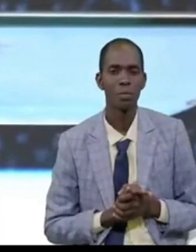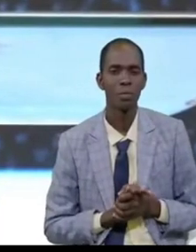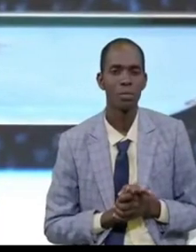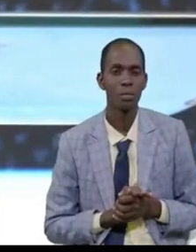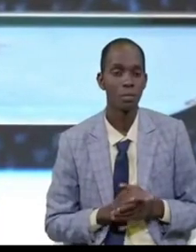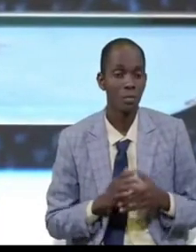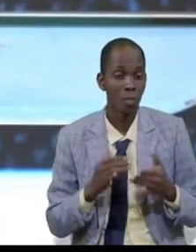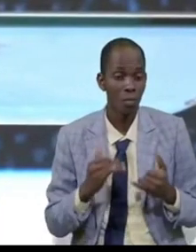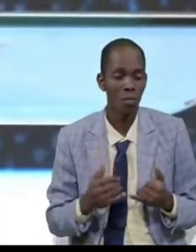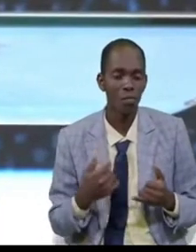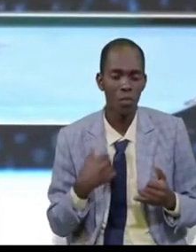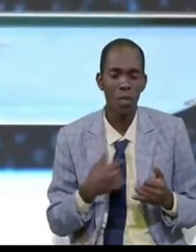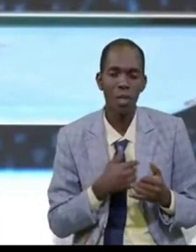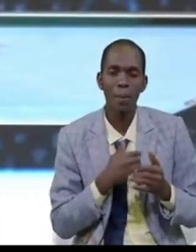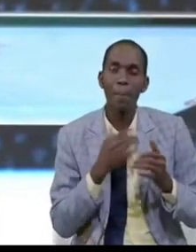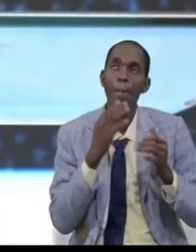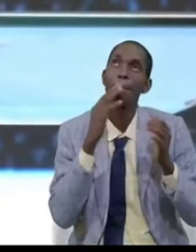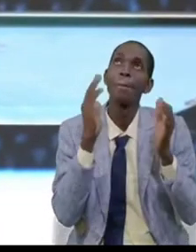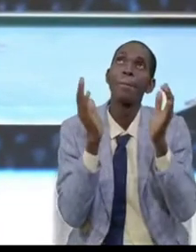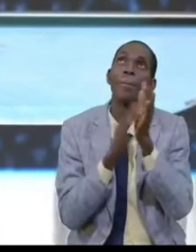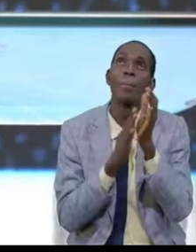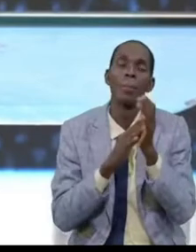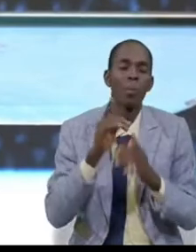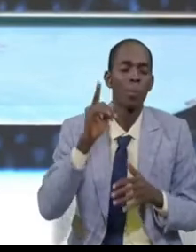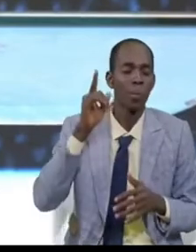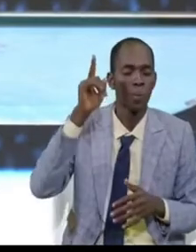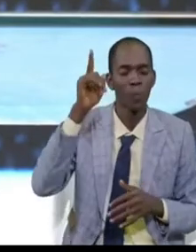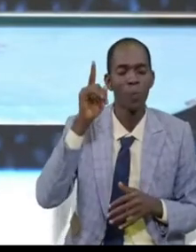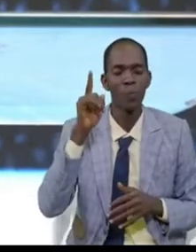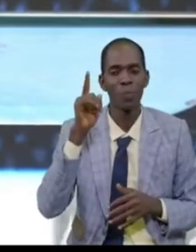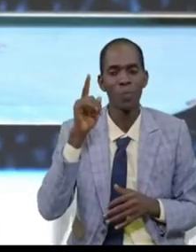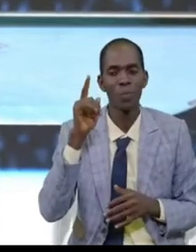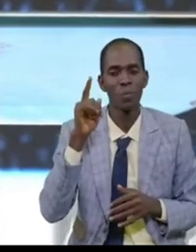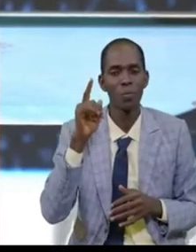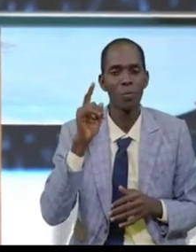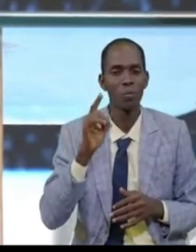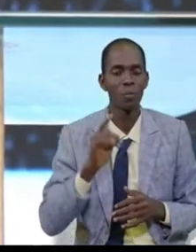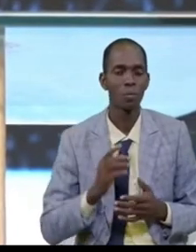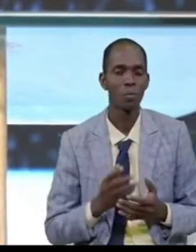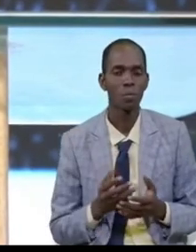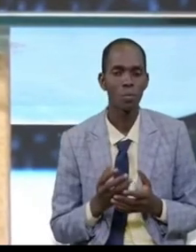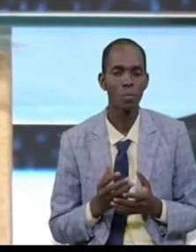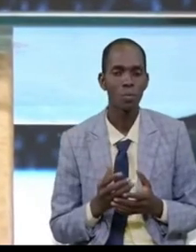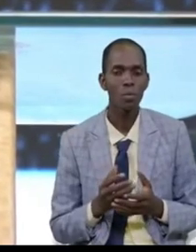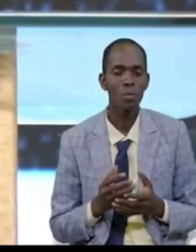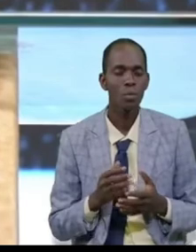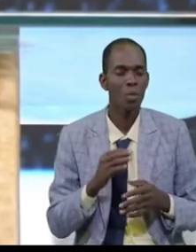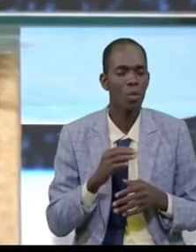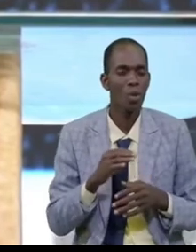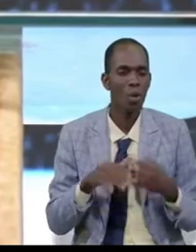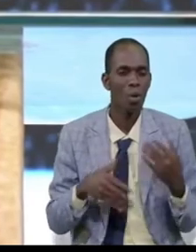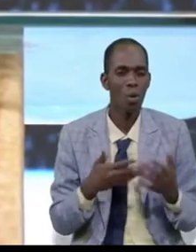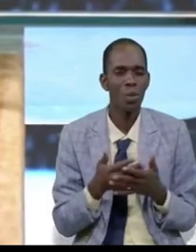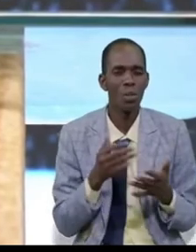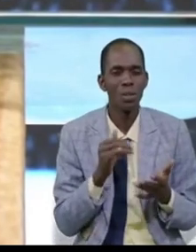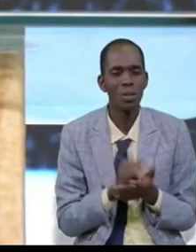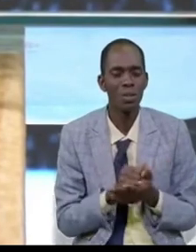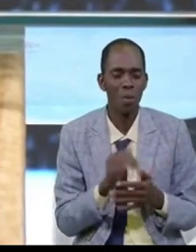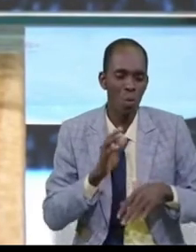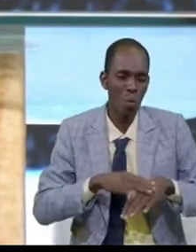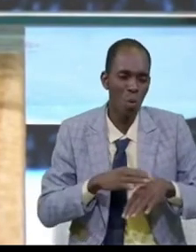Now we exhort you, brethren, warn them that are unruly. And when you